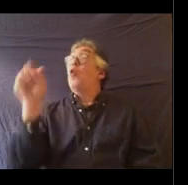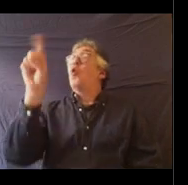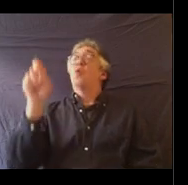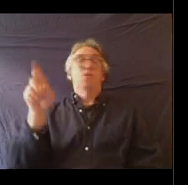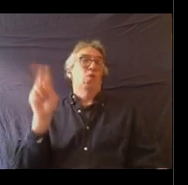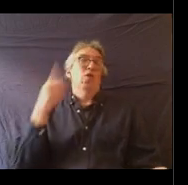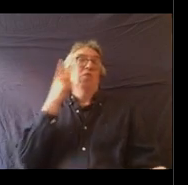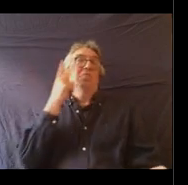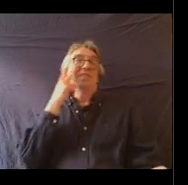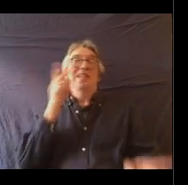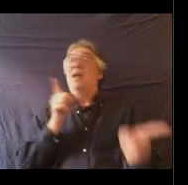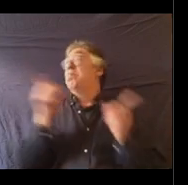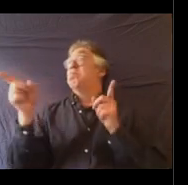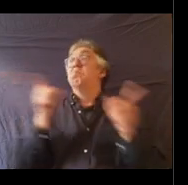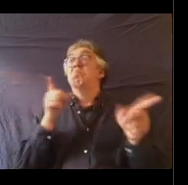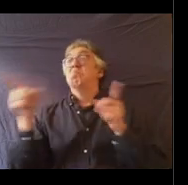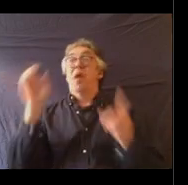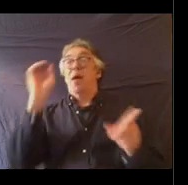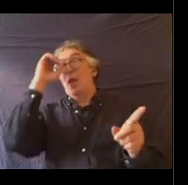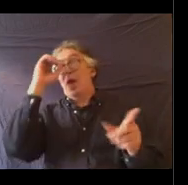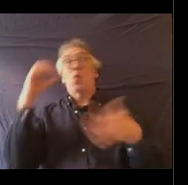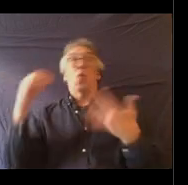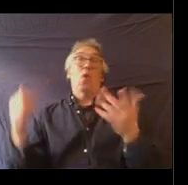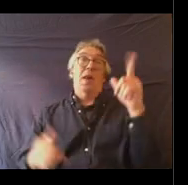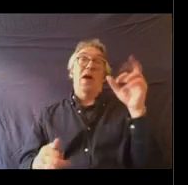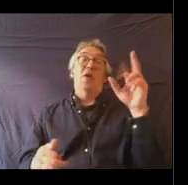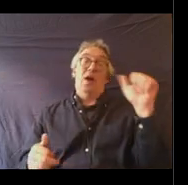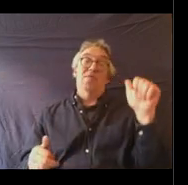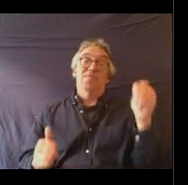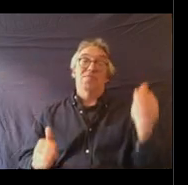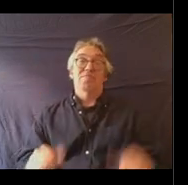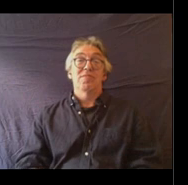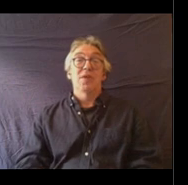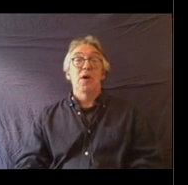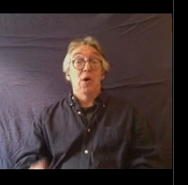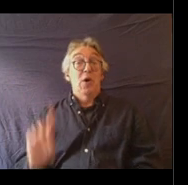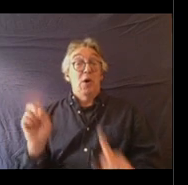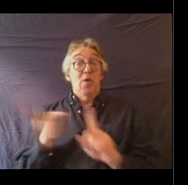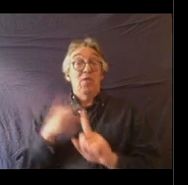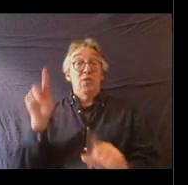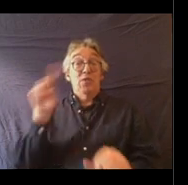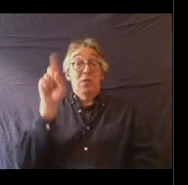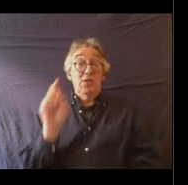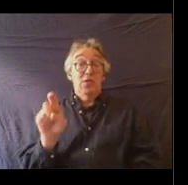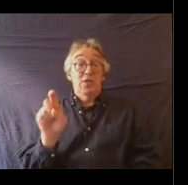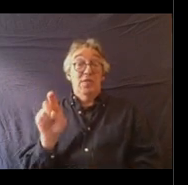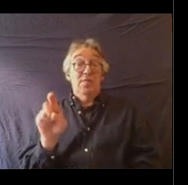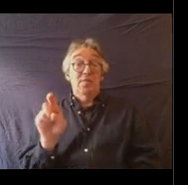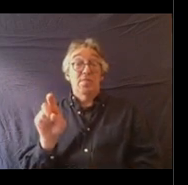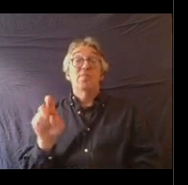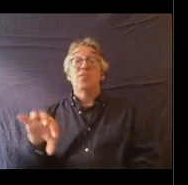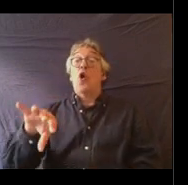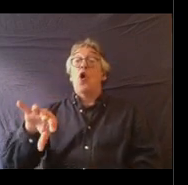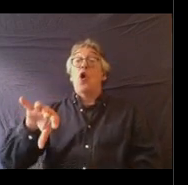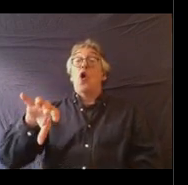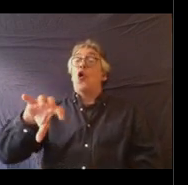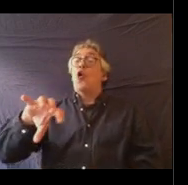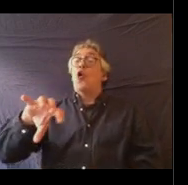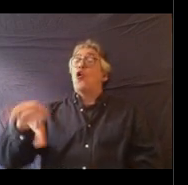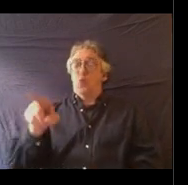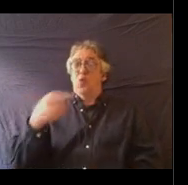maybe interested, or who of you two can answer this better. This question here is about the country of origin principle that